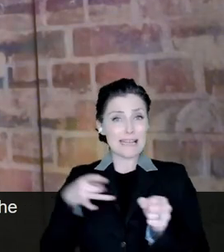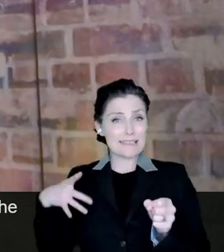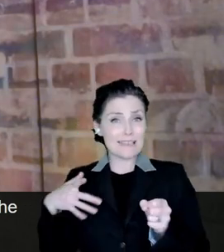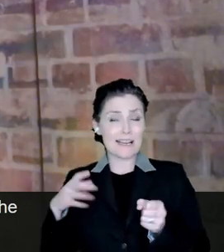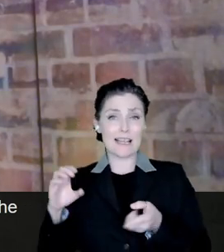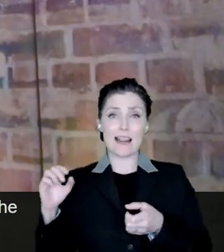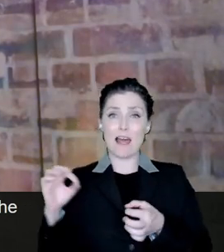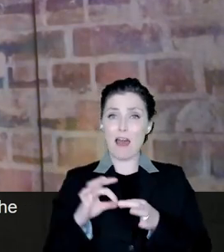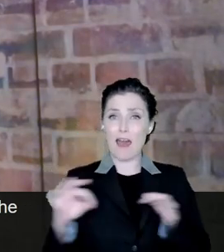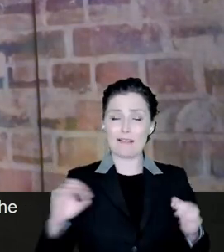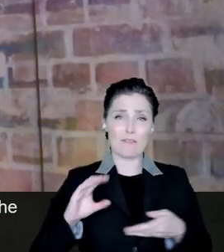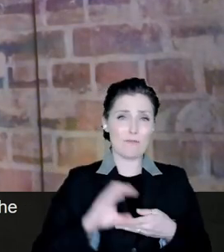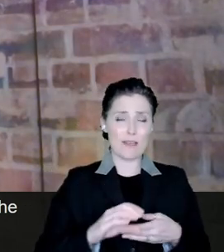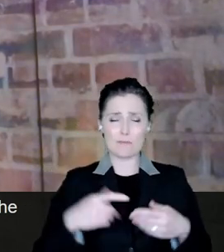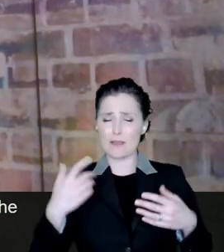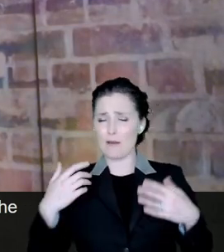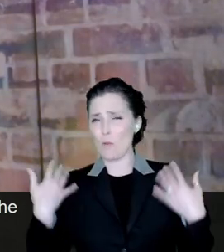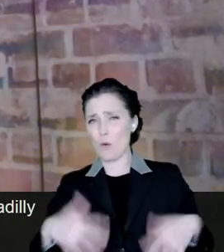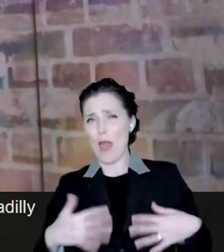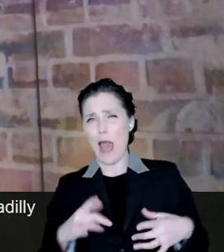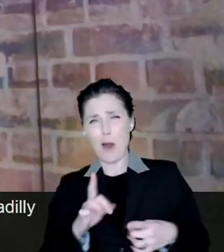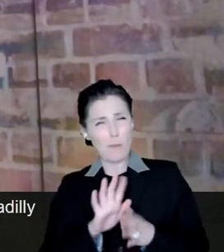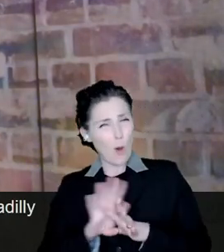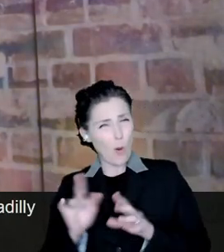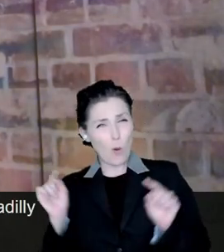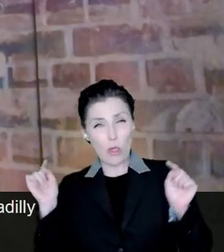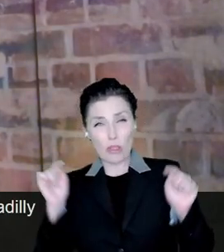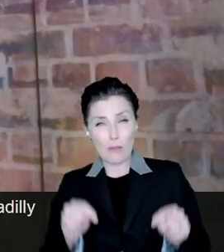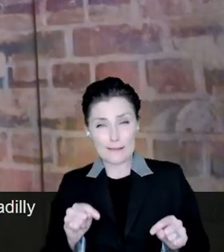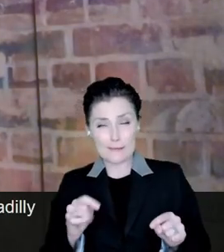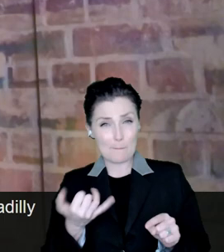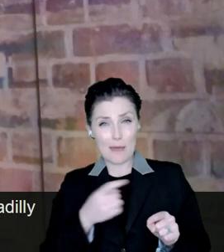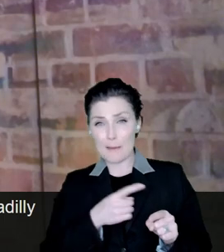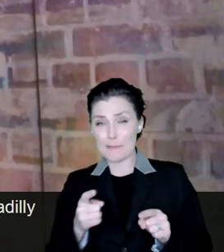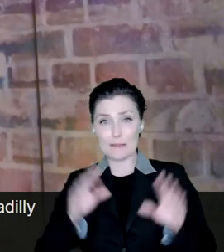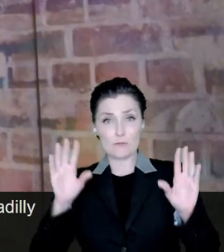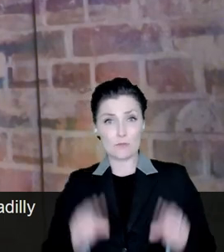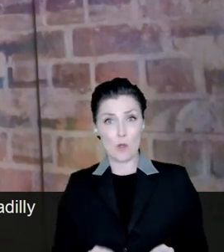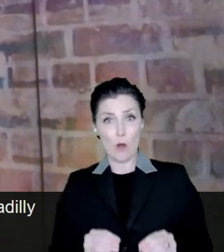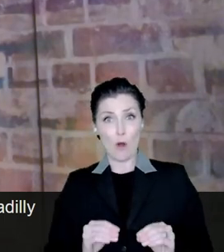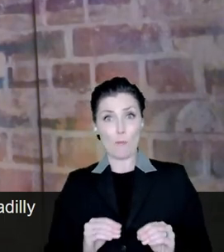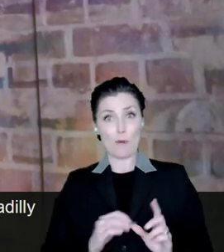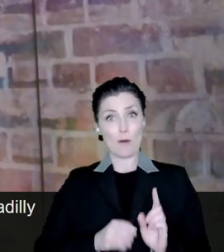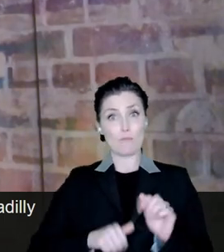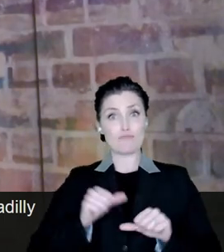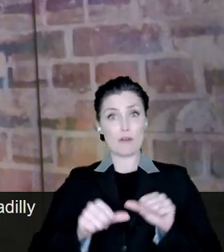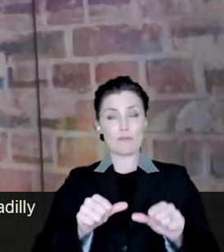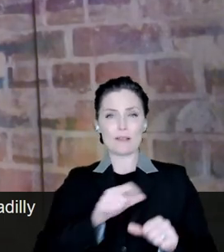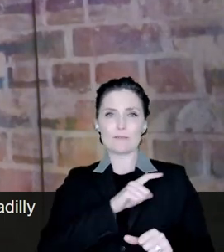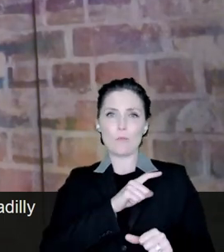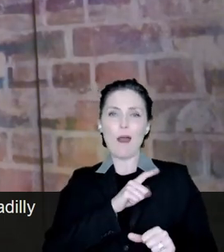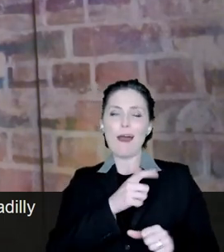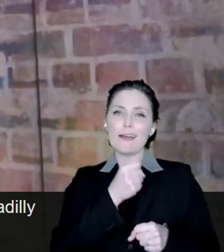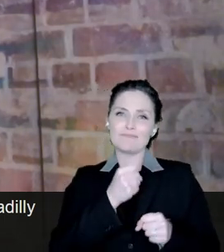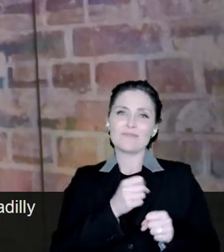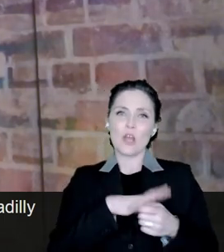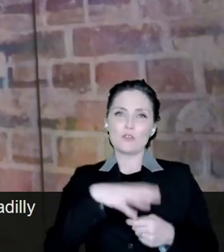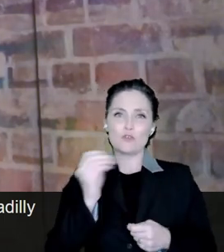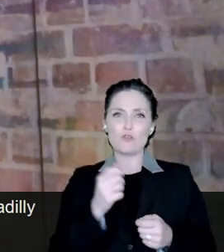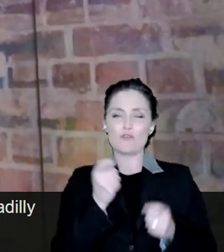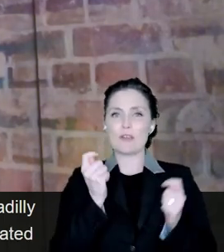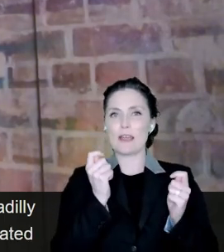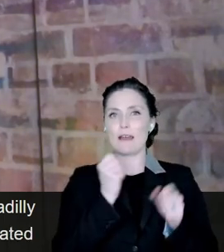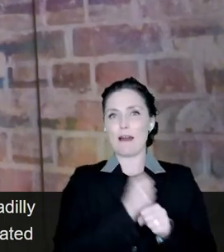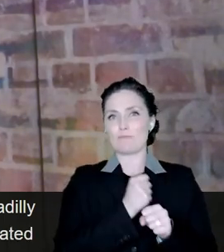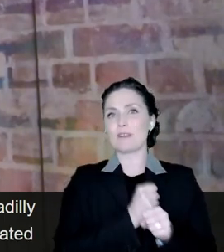is under threat because of what we're seeing from the current government, how they are treating London differently. If they were treating other parts